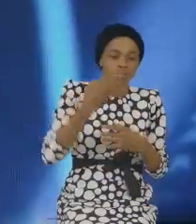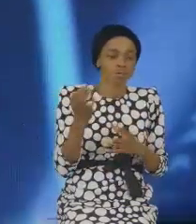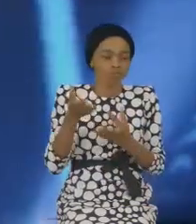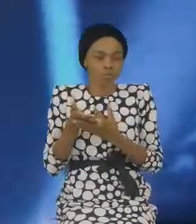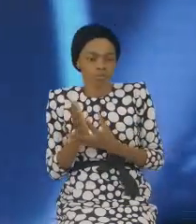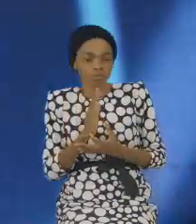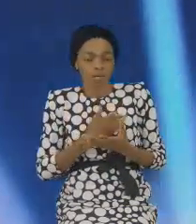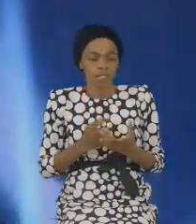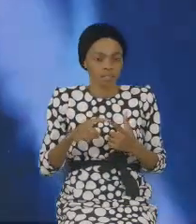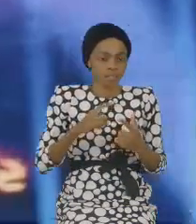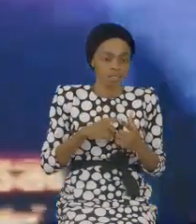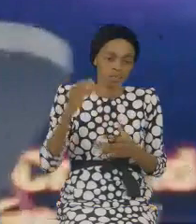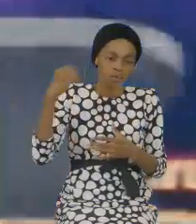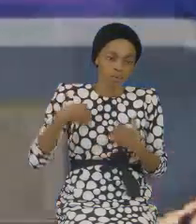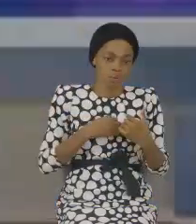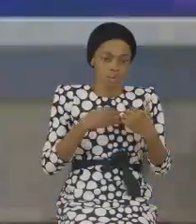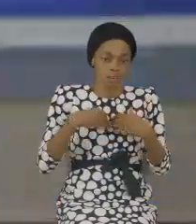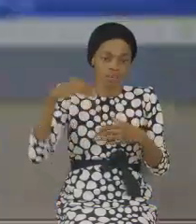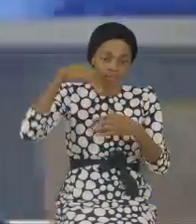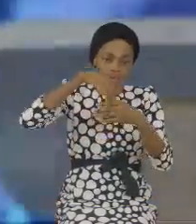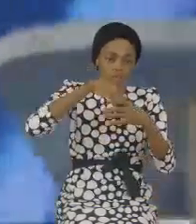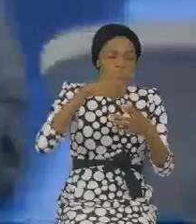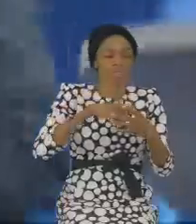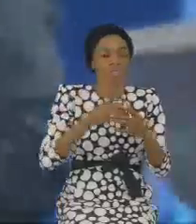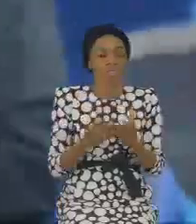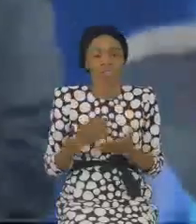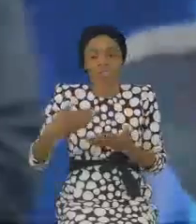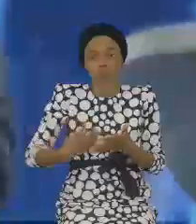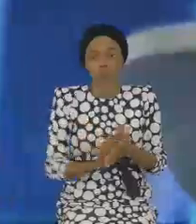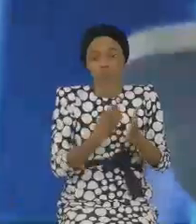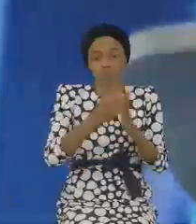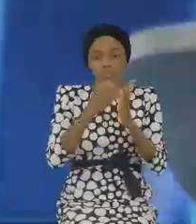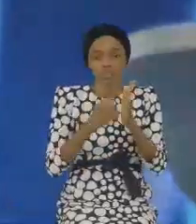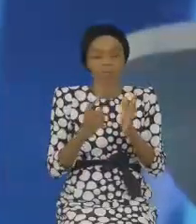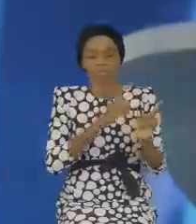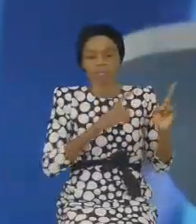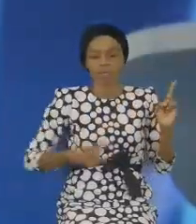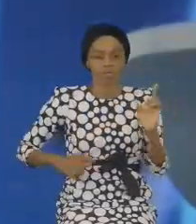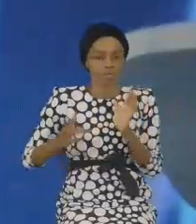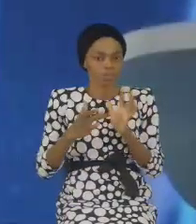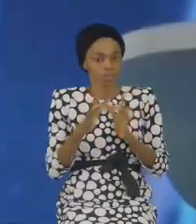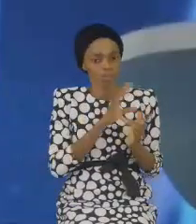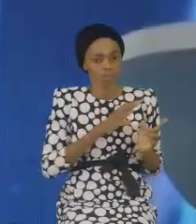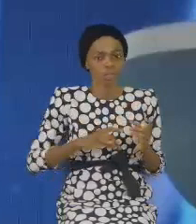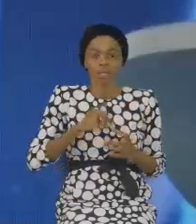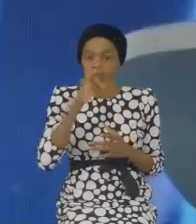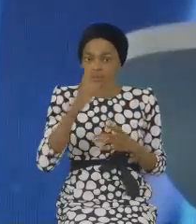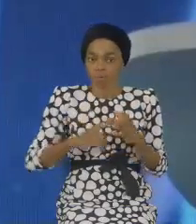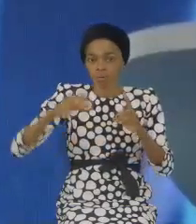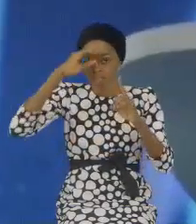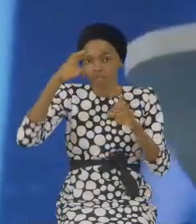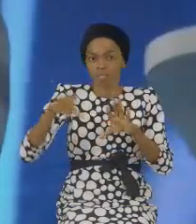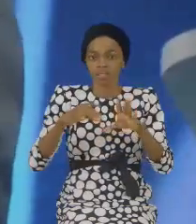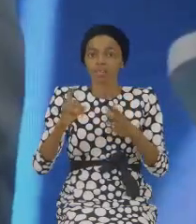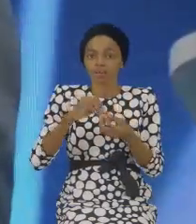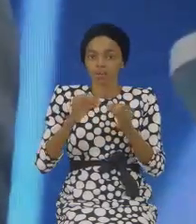have into. In the New Testament, the Lord Jesus Christ, you know, that's what he did. Number one, he said, I